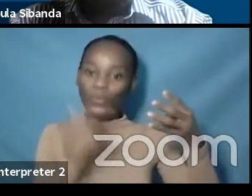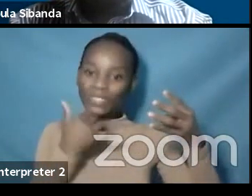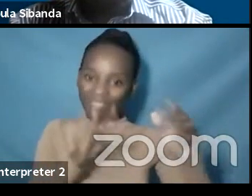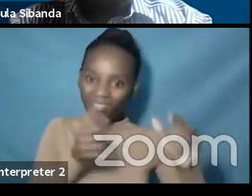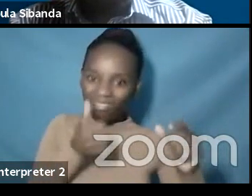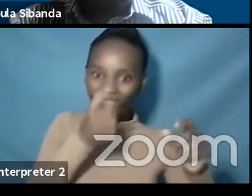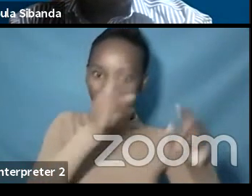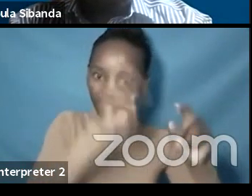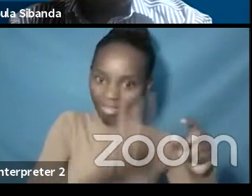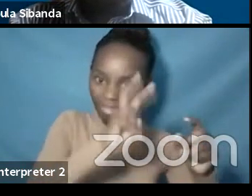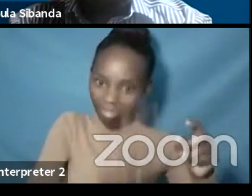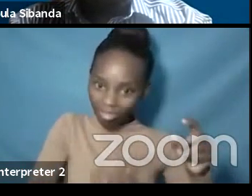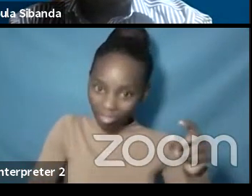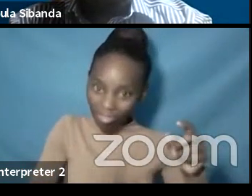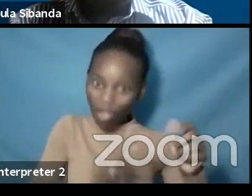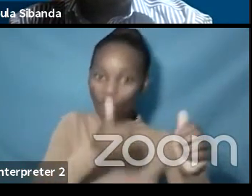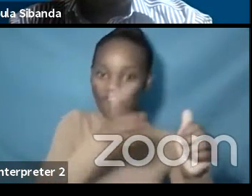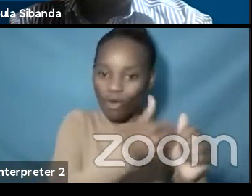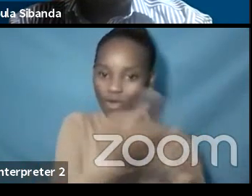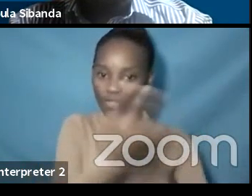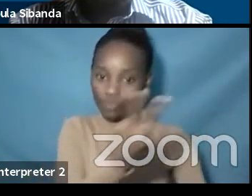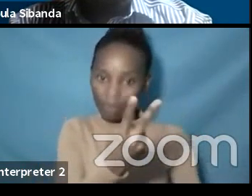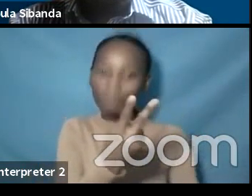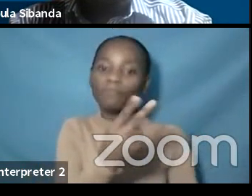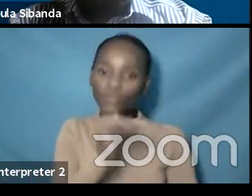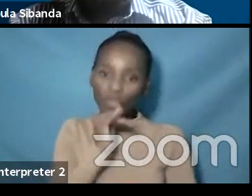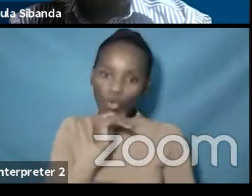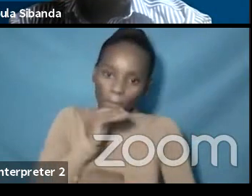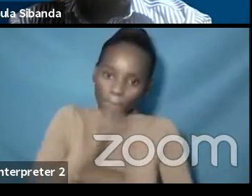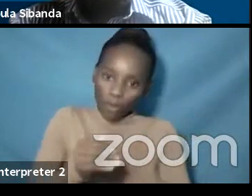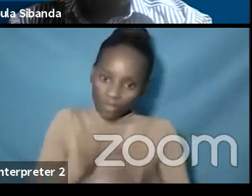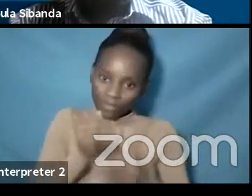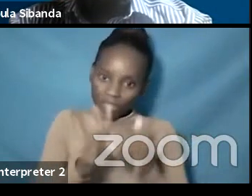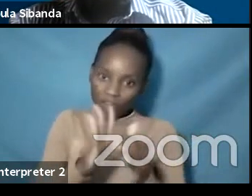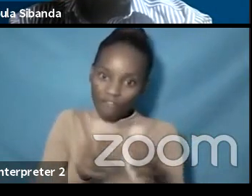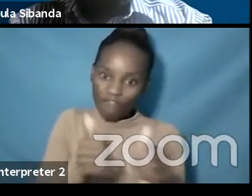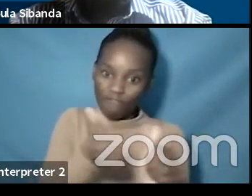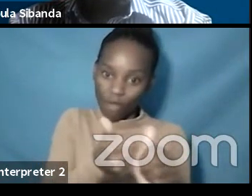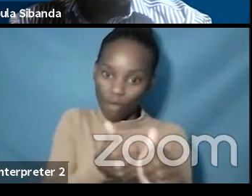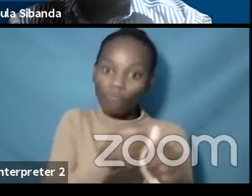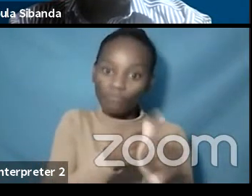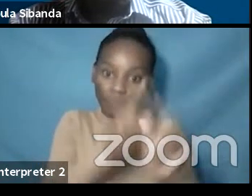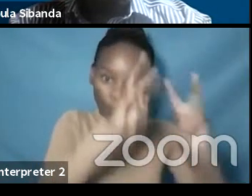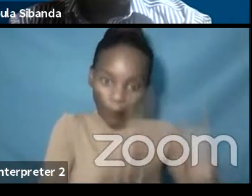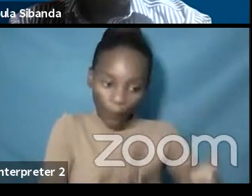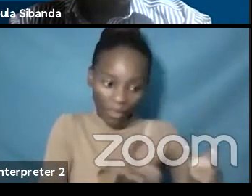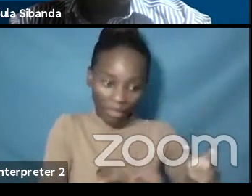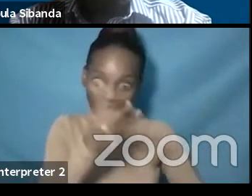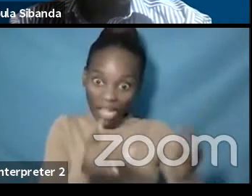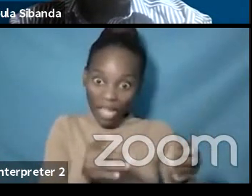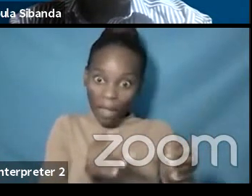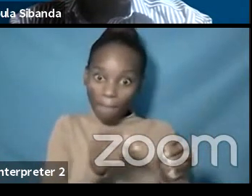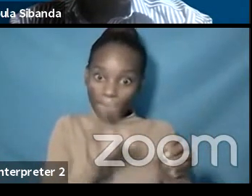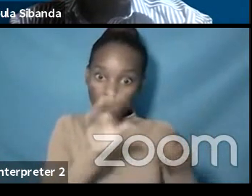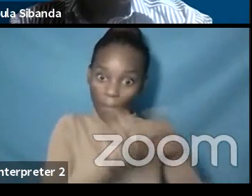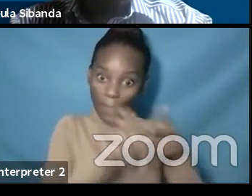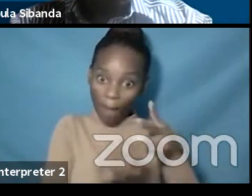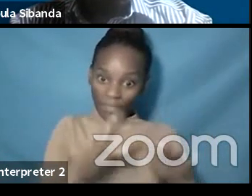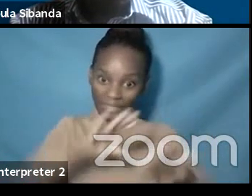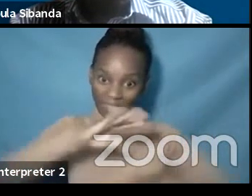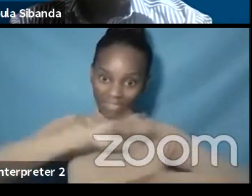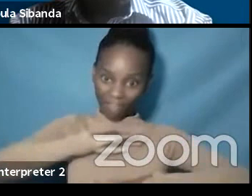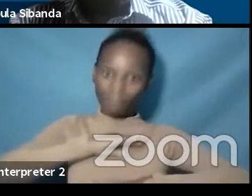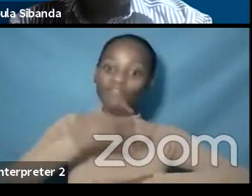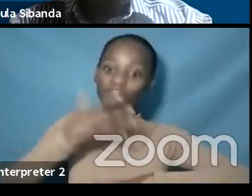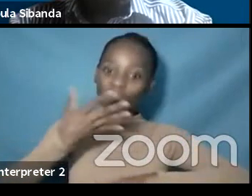process. Once we are satisfied with the findings, we'll then ensure that necessary steps are taken. We